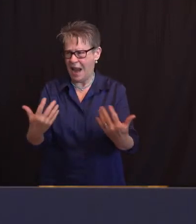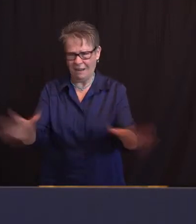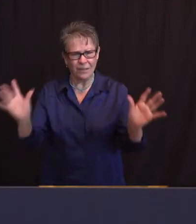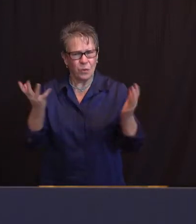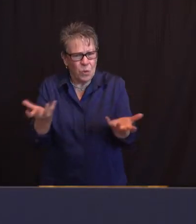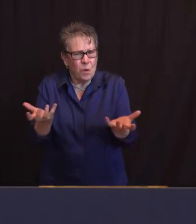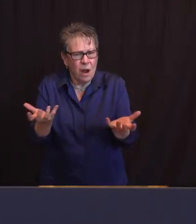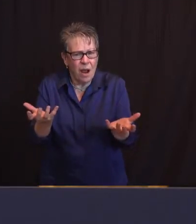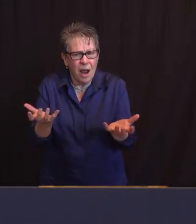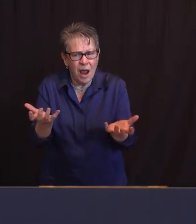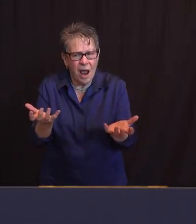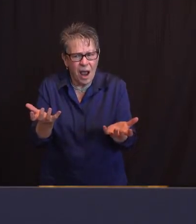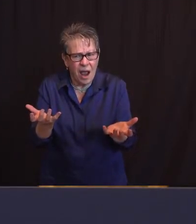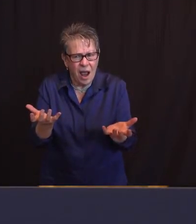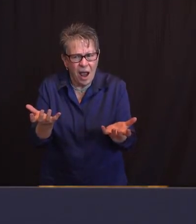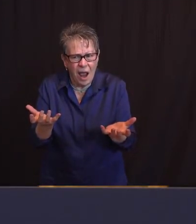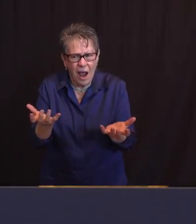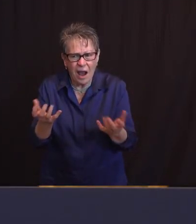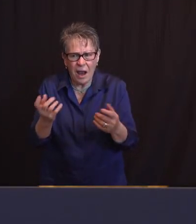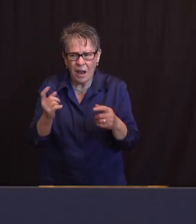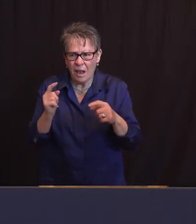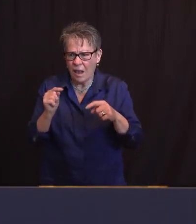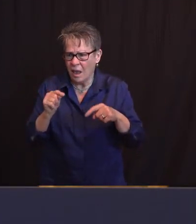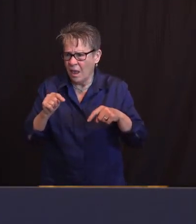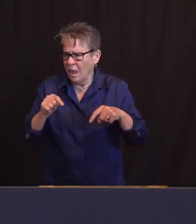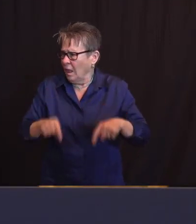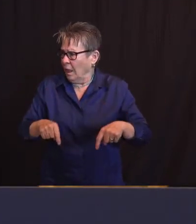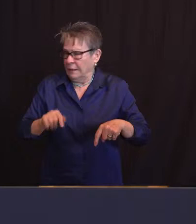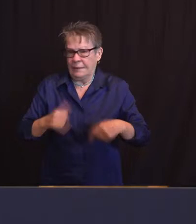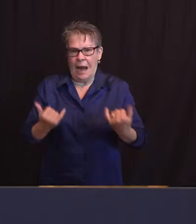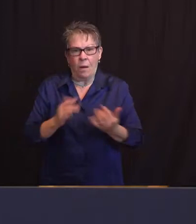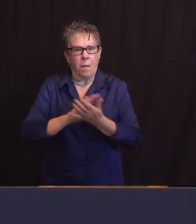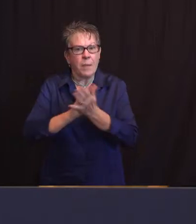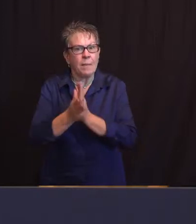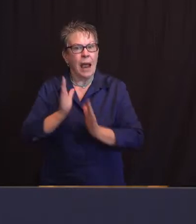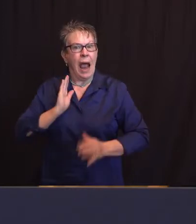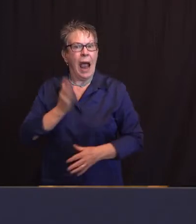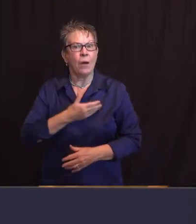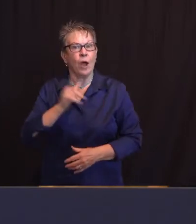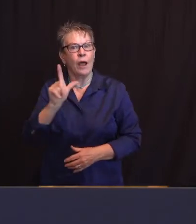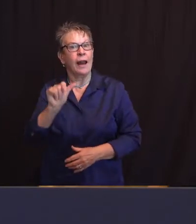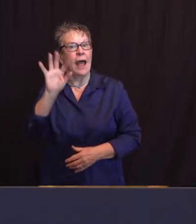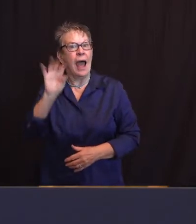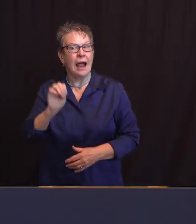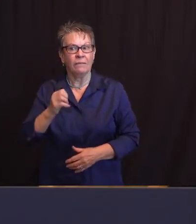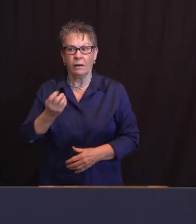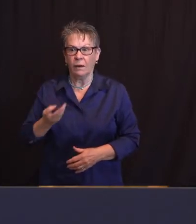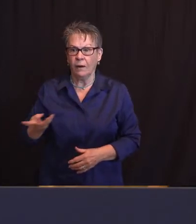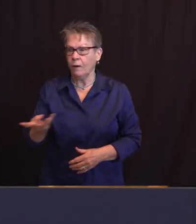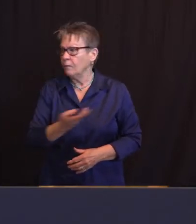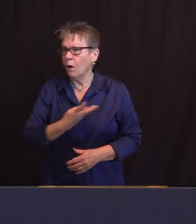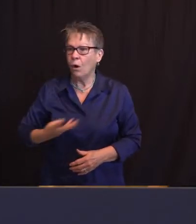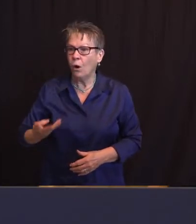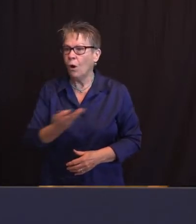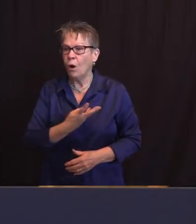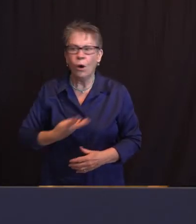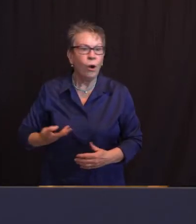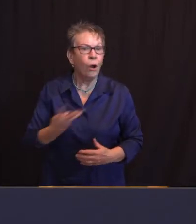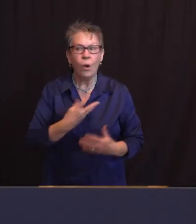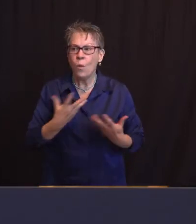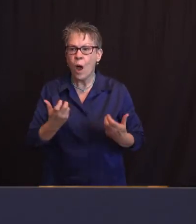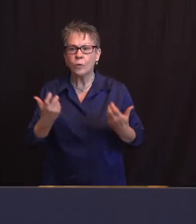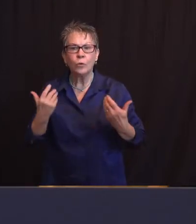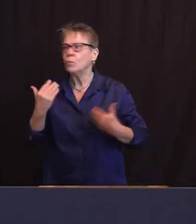This has become our lives, and we want to, all of us, including the 4 of us and our colleagues, we want to move on. We had